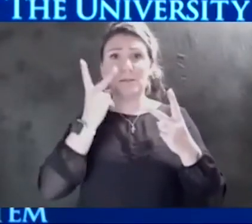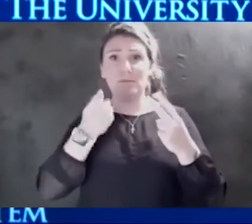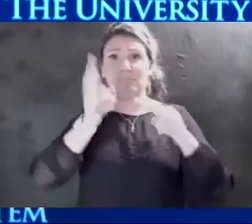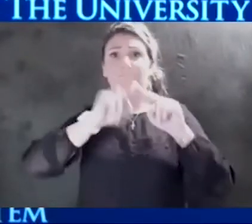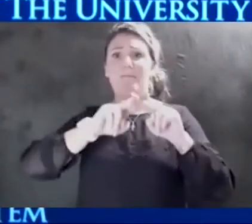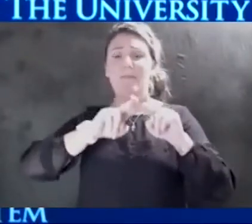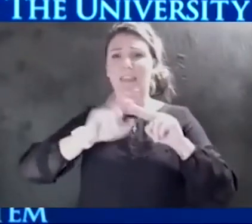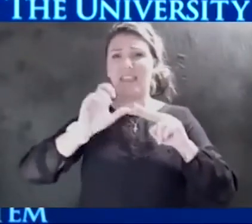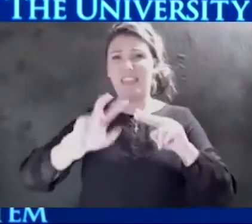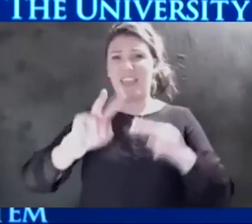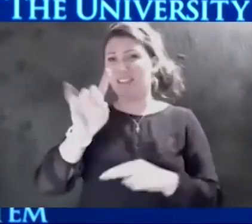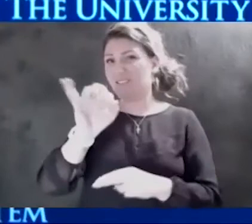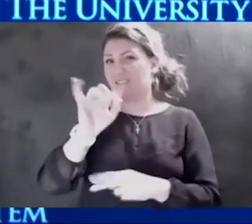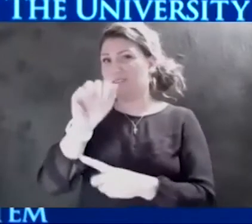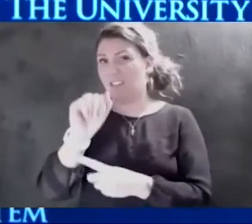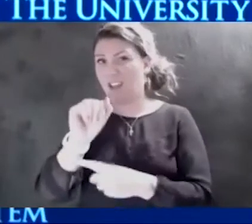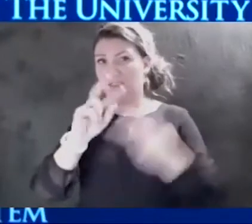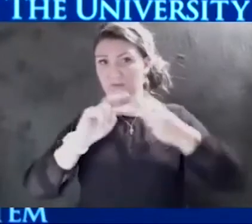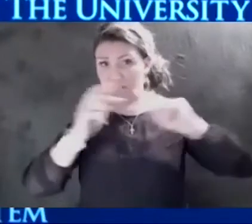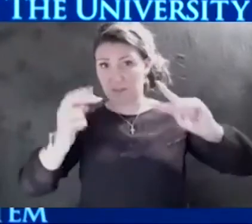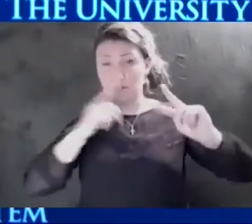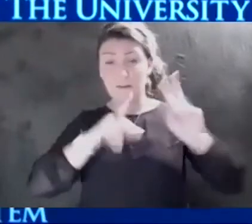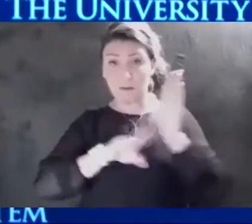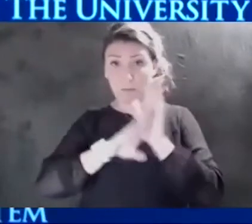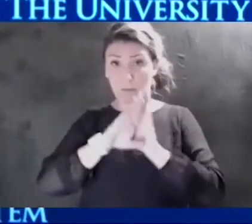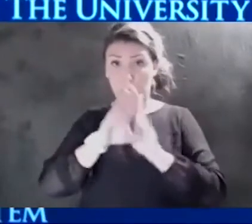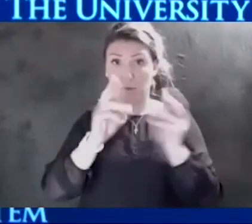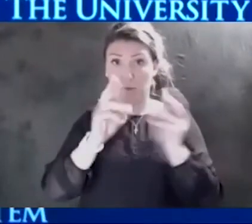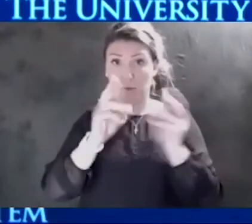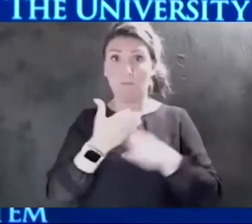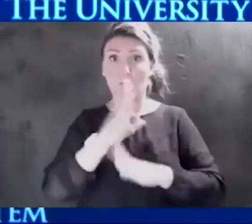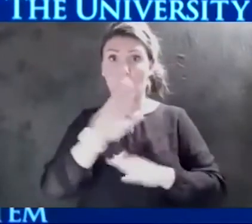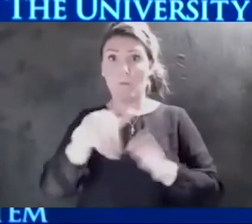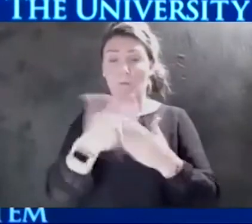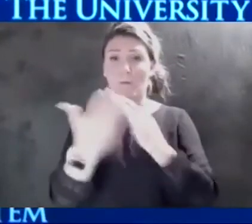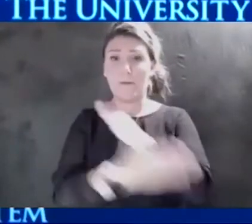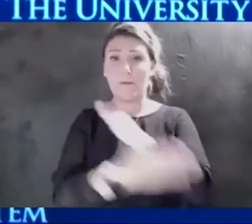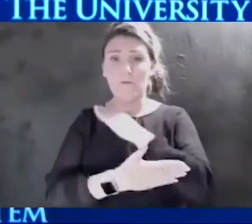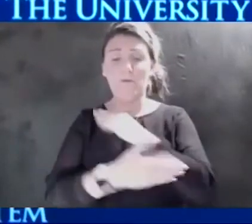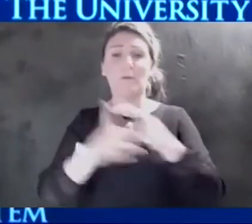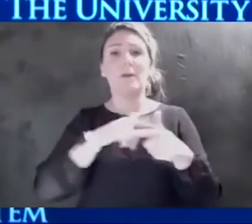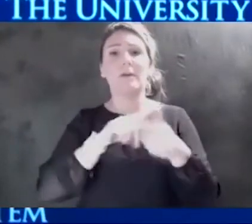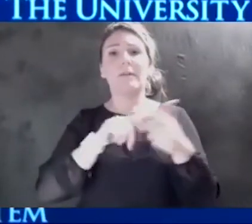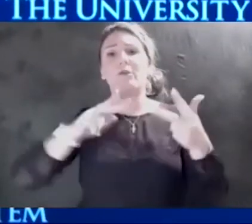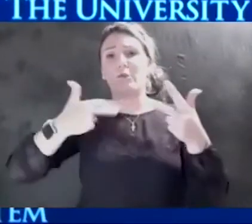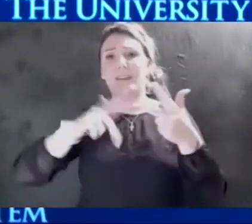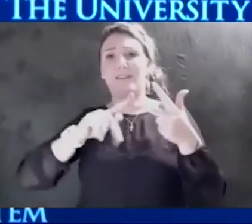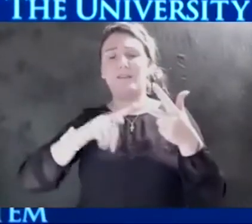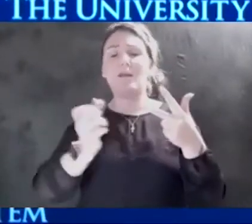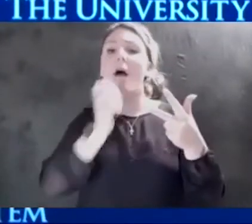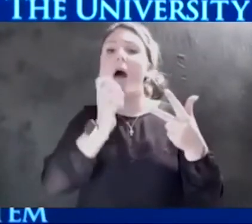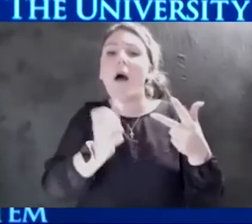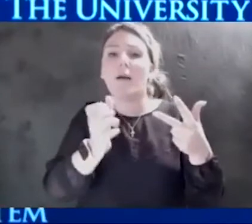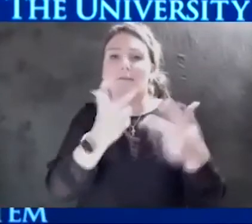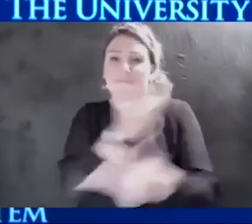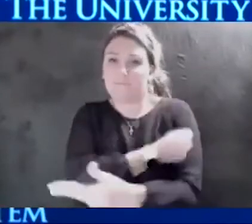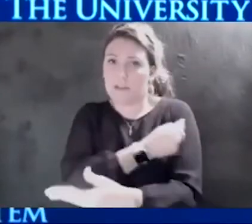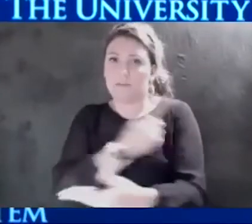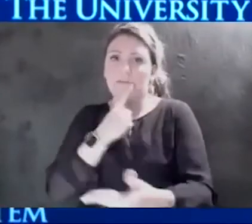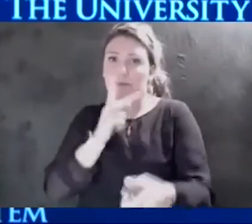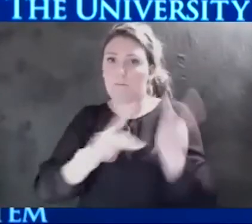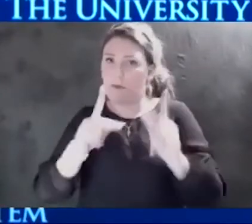so rapidly throughout the country. Number three, there are so many unvaccinated people. So